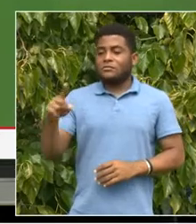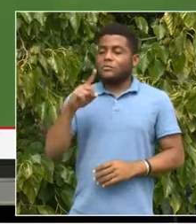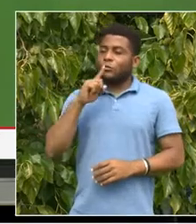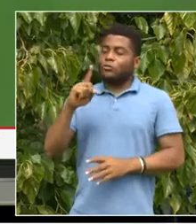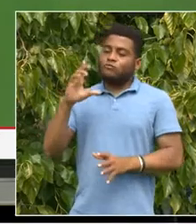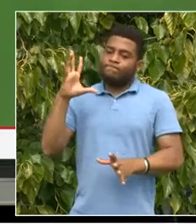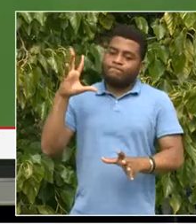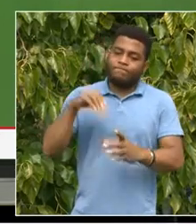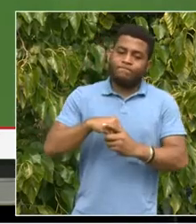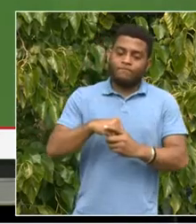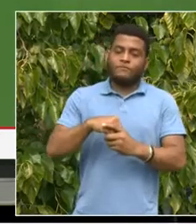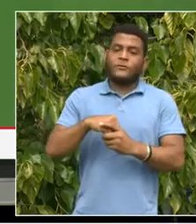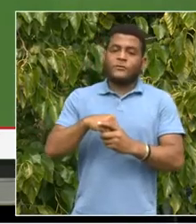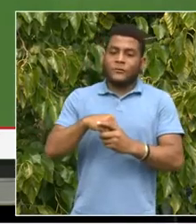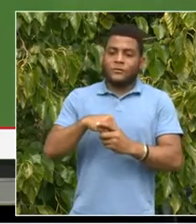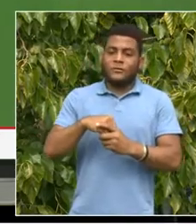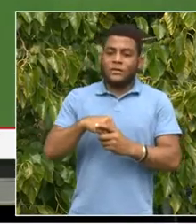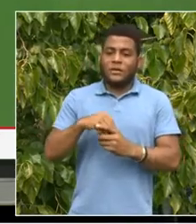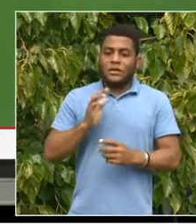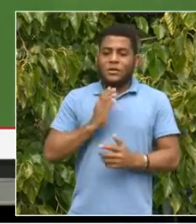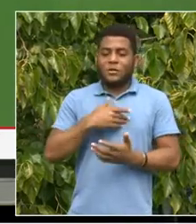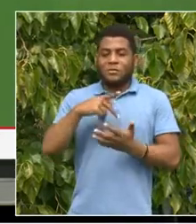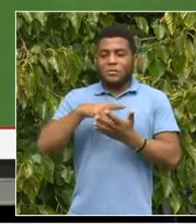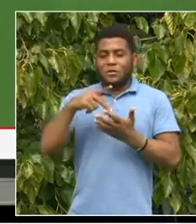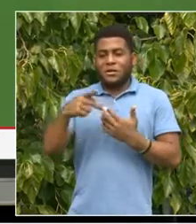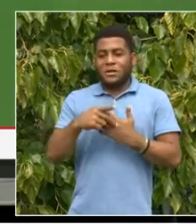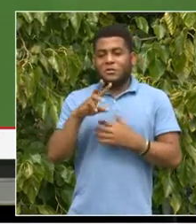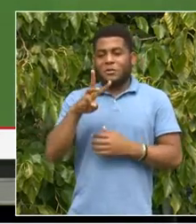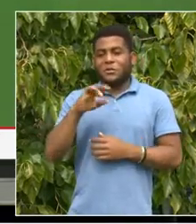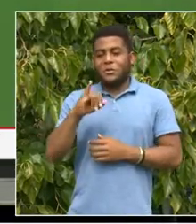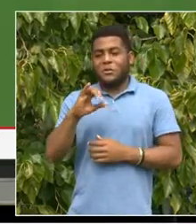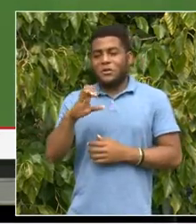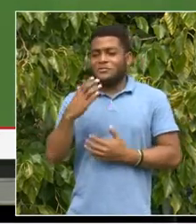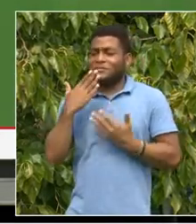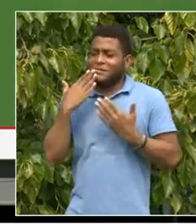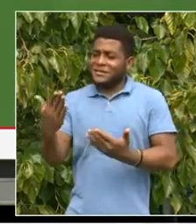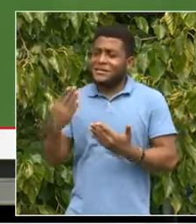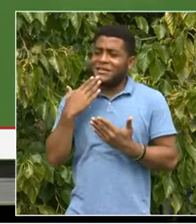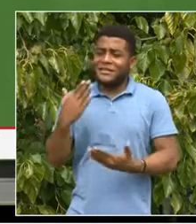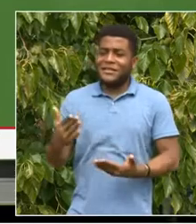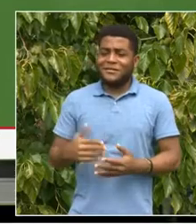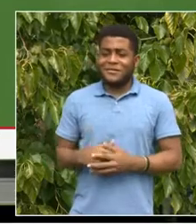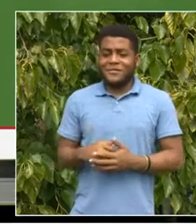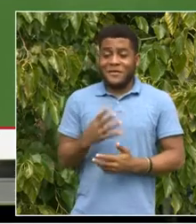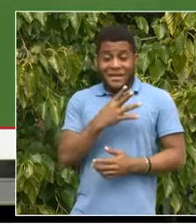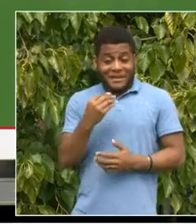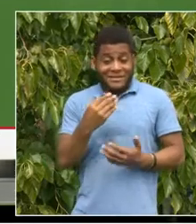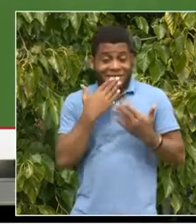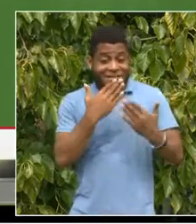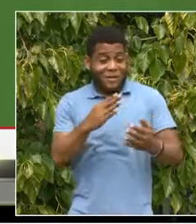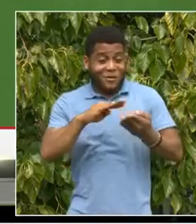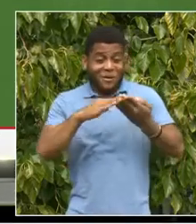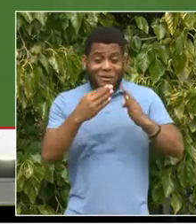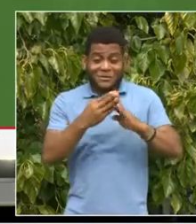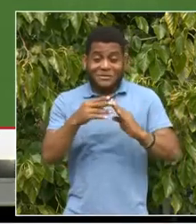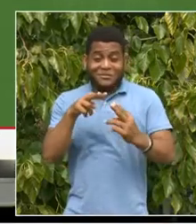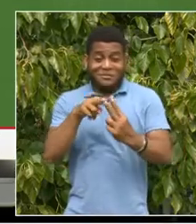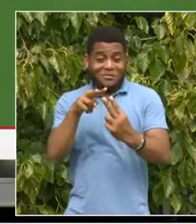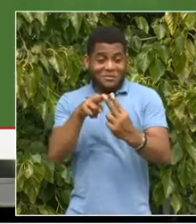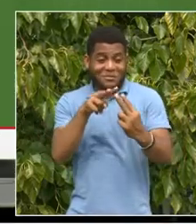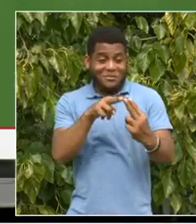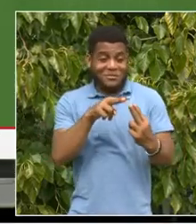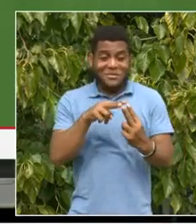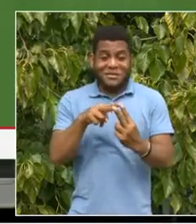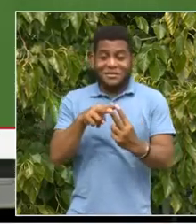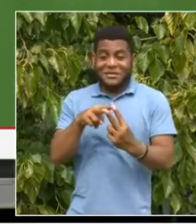of DC WIC. Thank you to our many community partners, including those with us today.